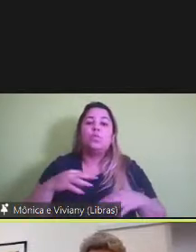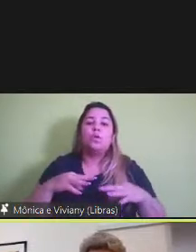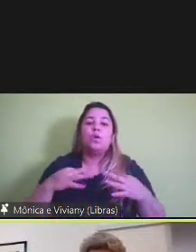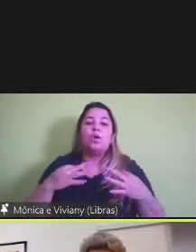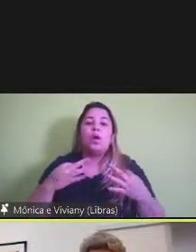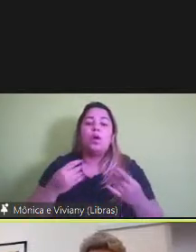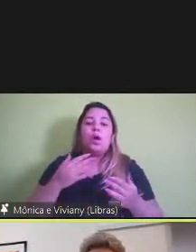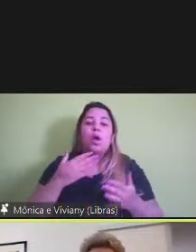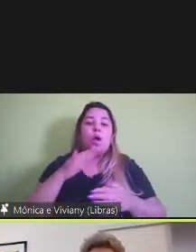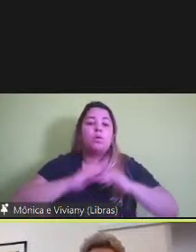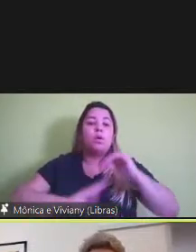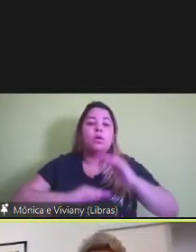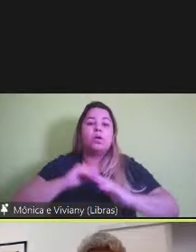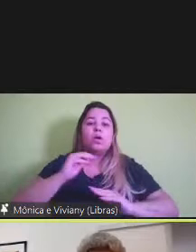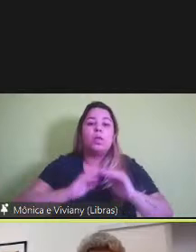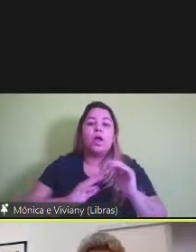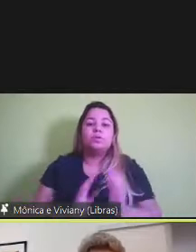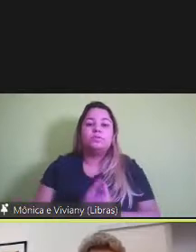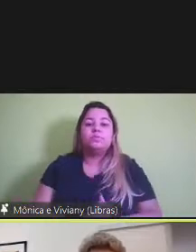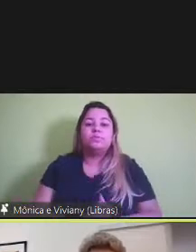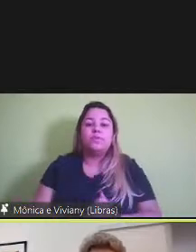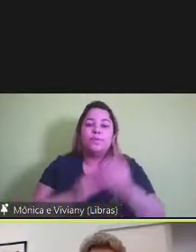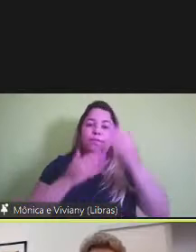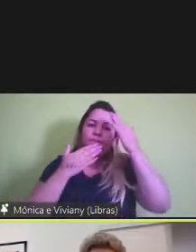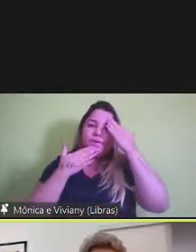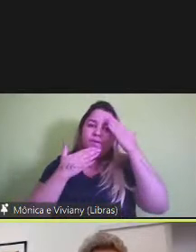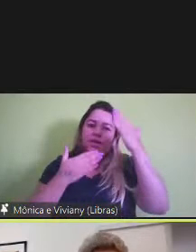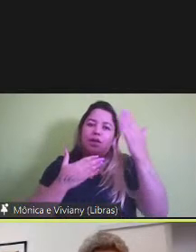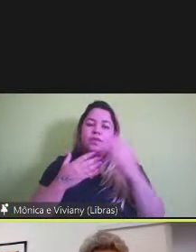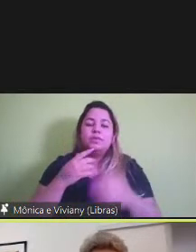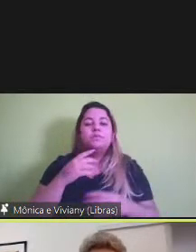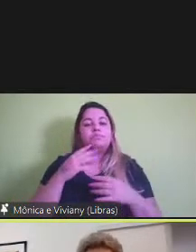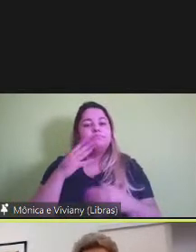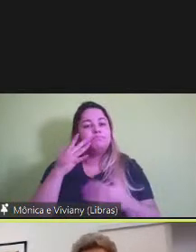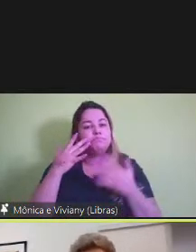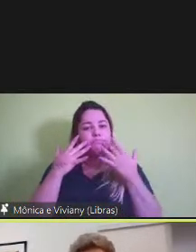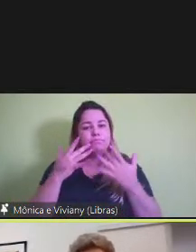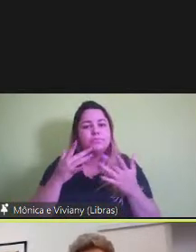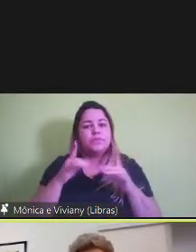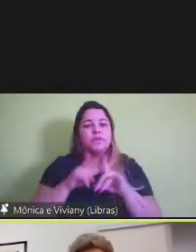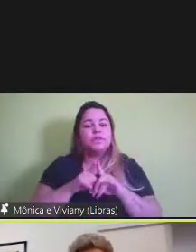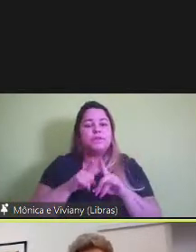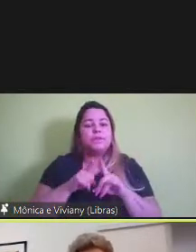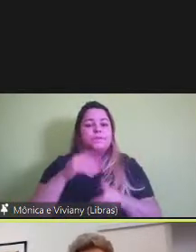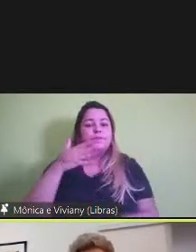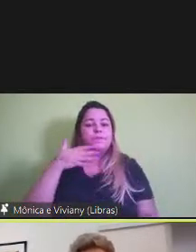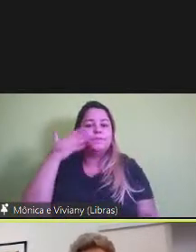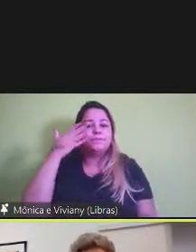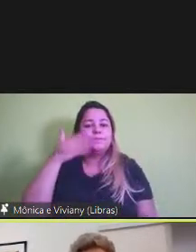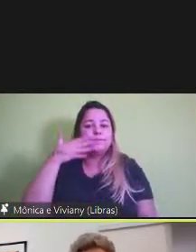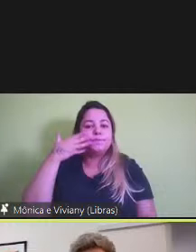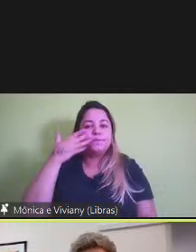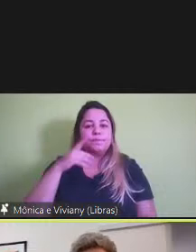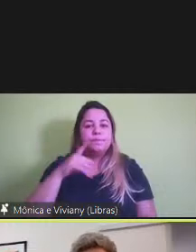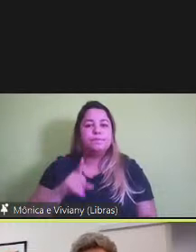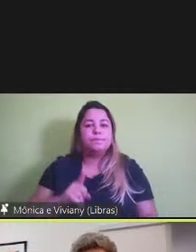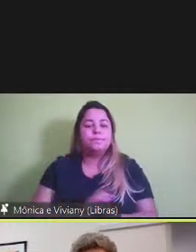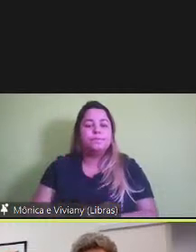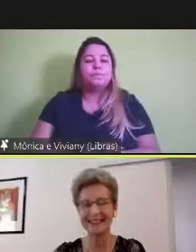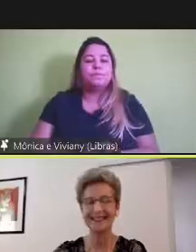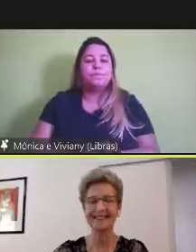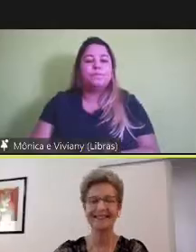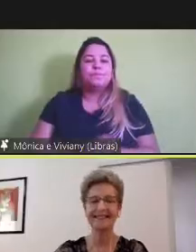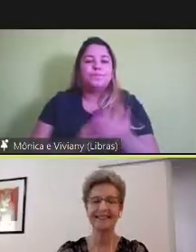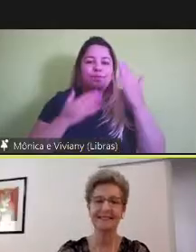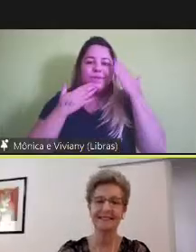is interactive with professionals from other areas. Thank you very much for the attention, and I'm here willing to